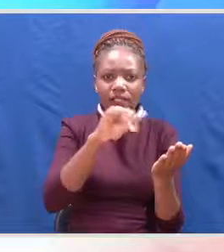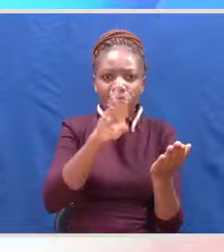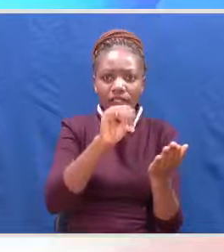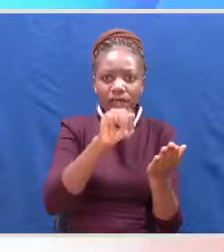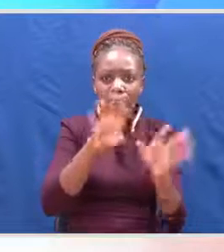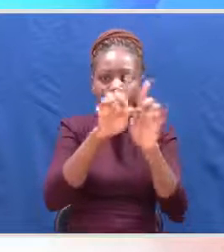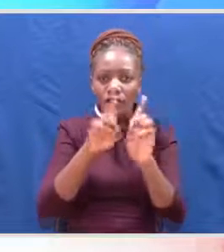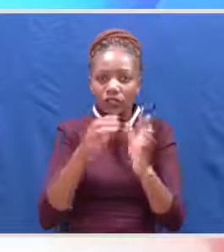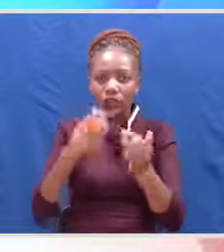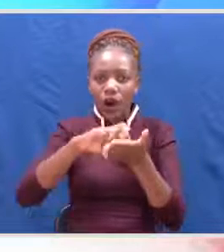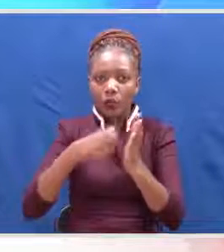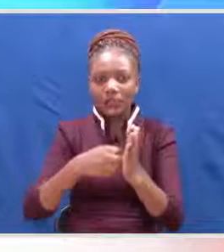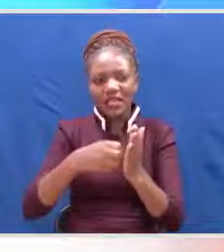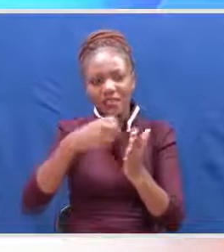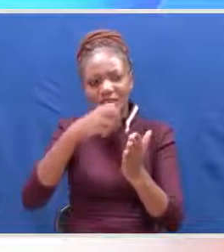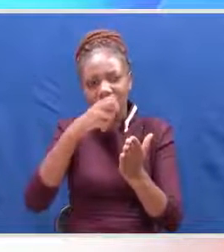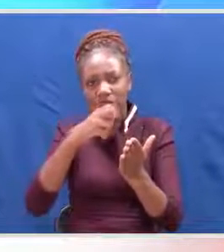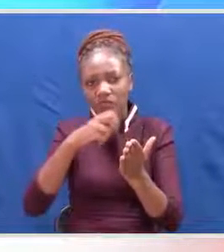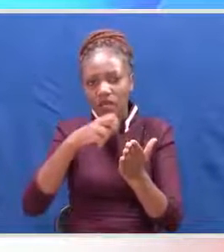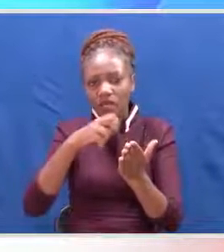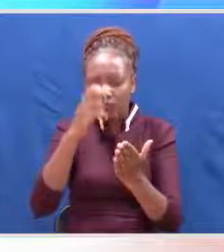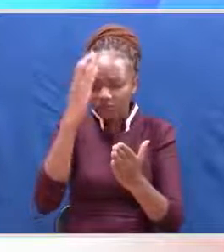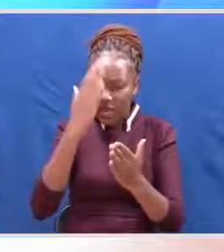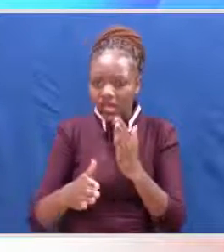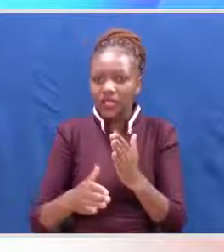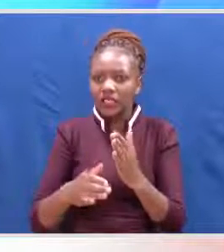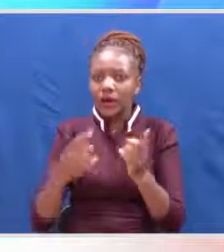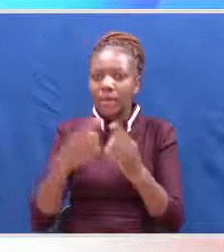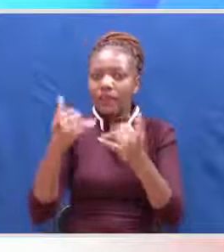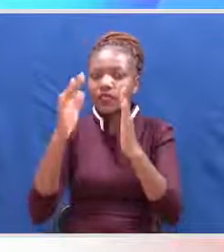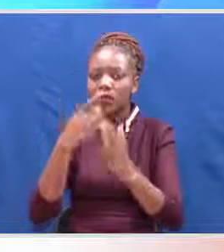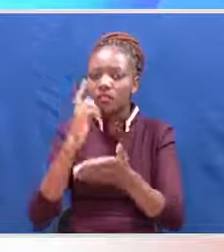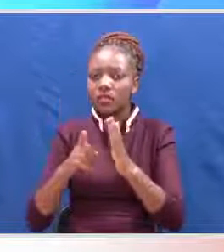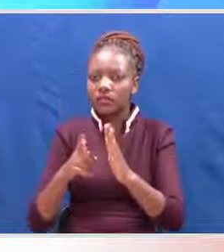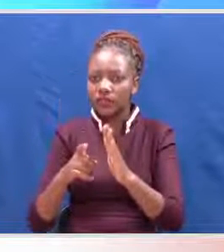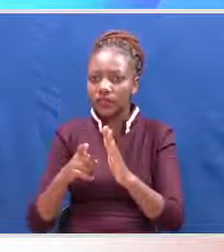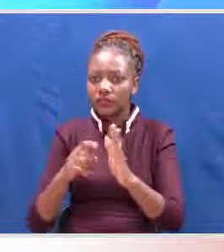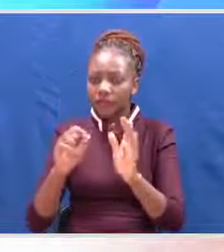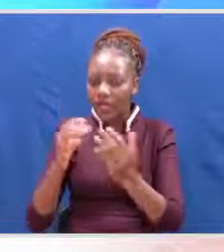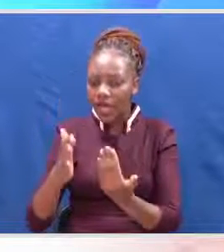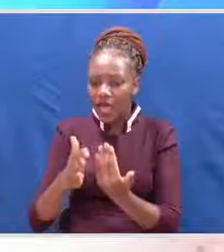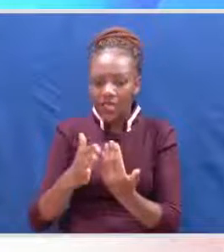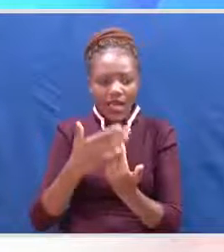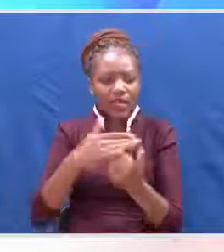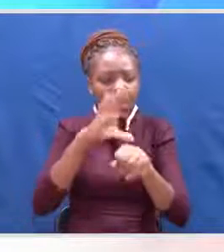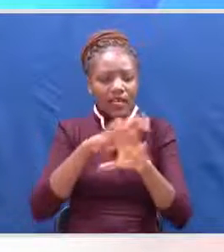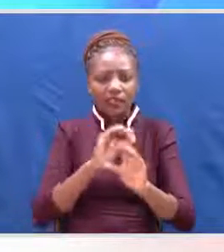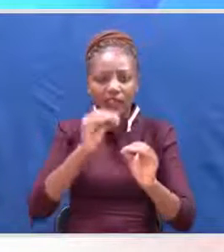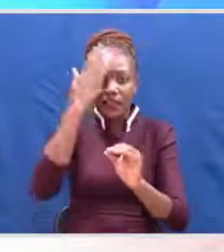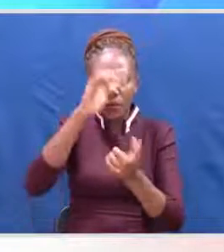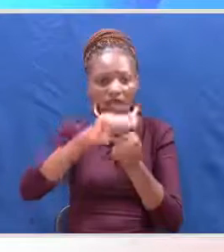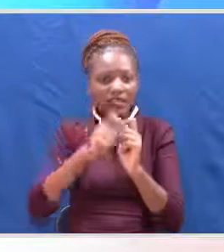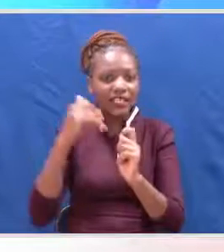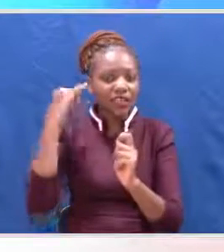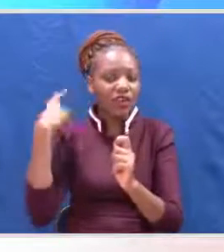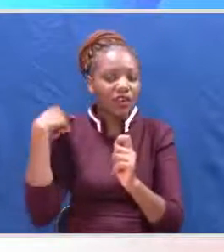his contract terminated. His employer, however, claims they were unable to reach out to him because he changed his phone number